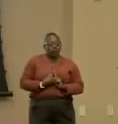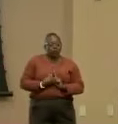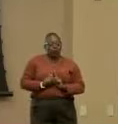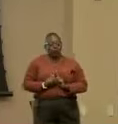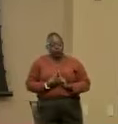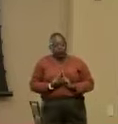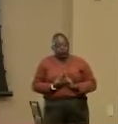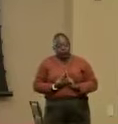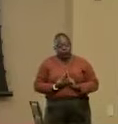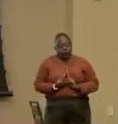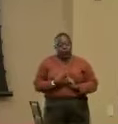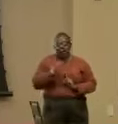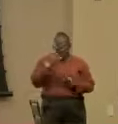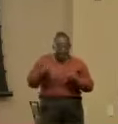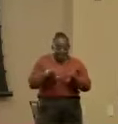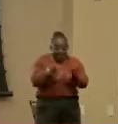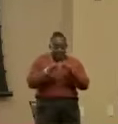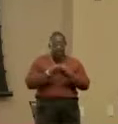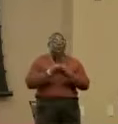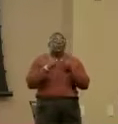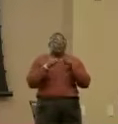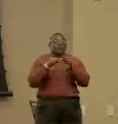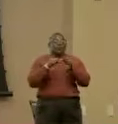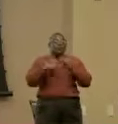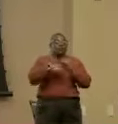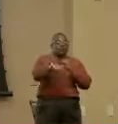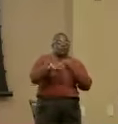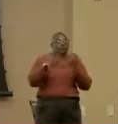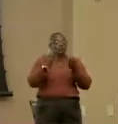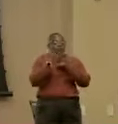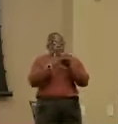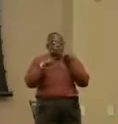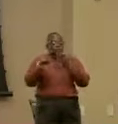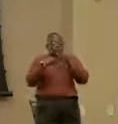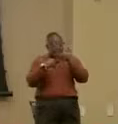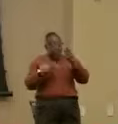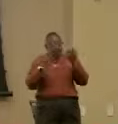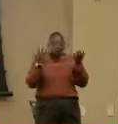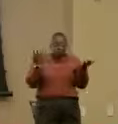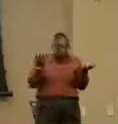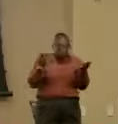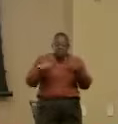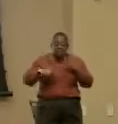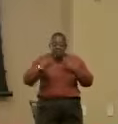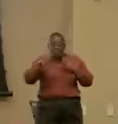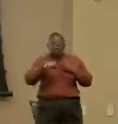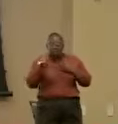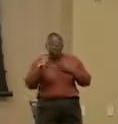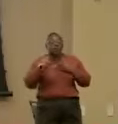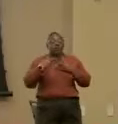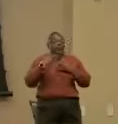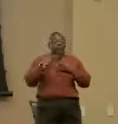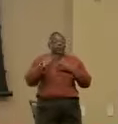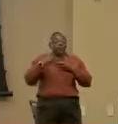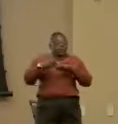dose, hopefully, and we continue through pregnancy on it. As far as we can tell with some of these, there's no high risk of birth